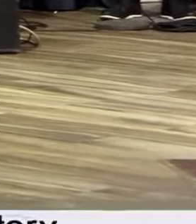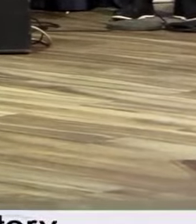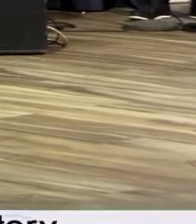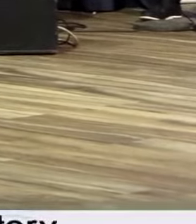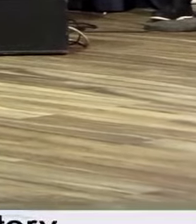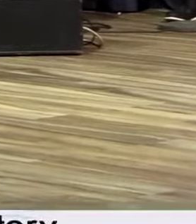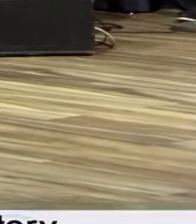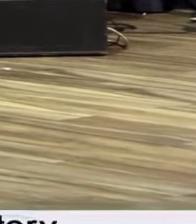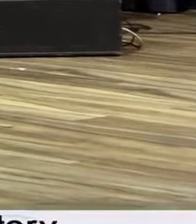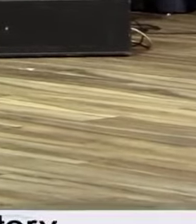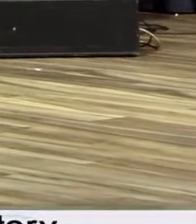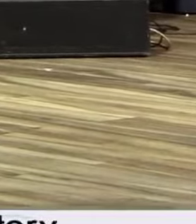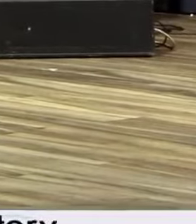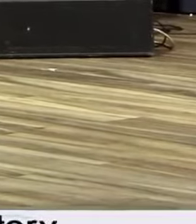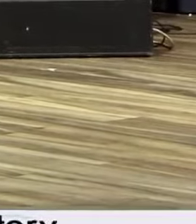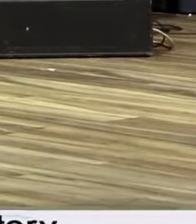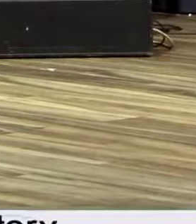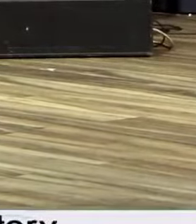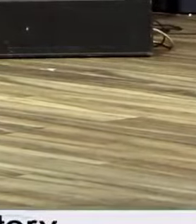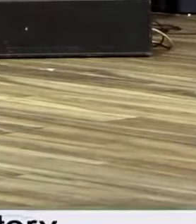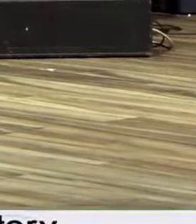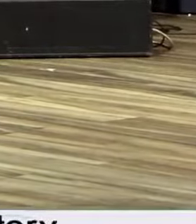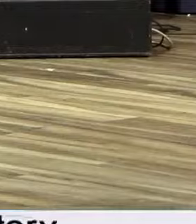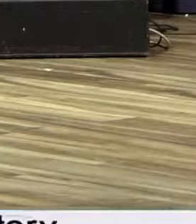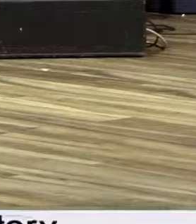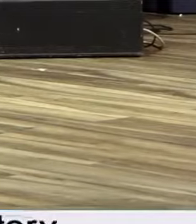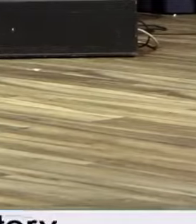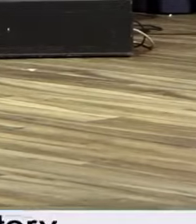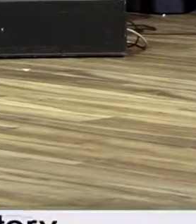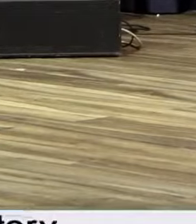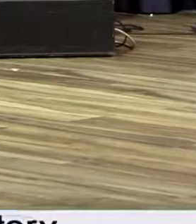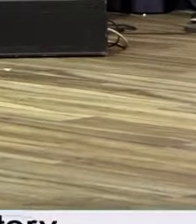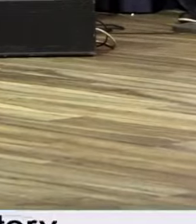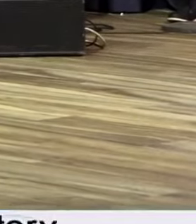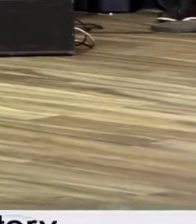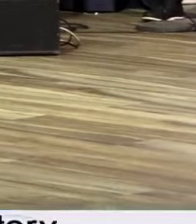thanks for this situation. God bless you. I see those hands.